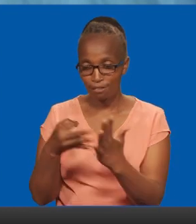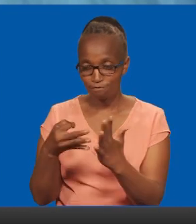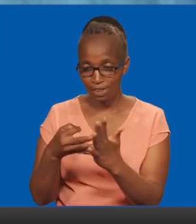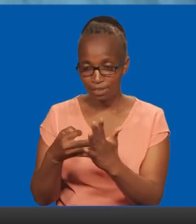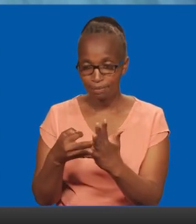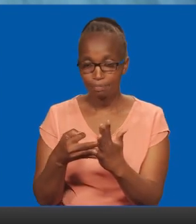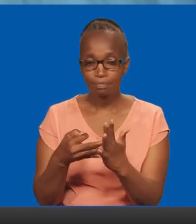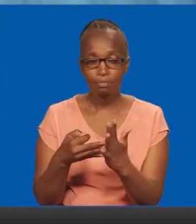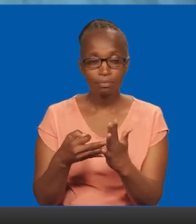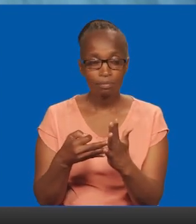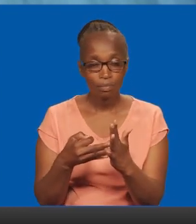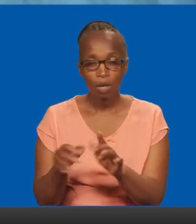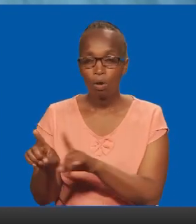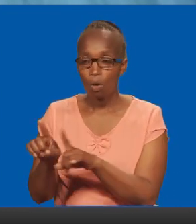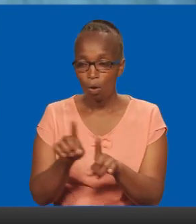fees. And then